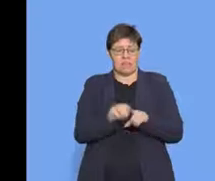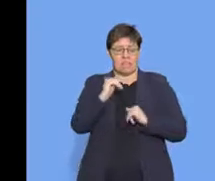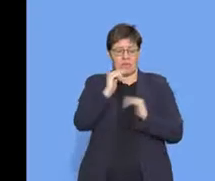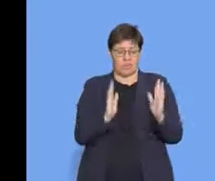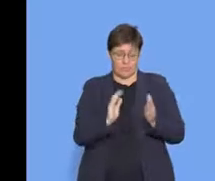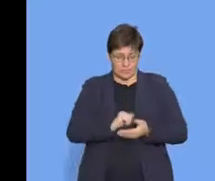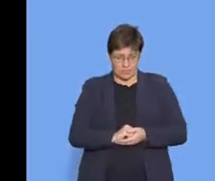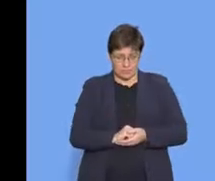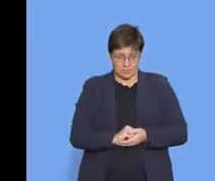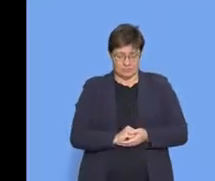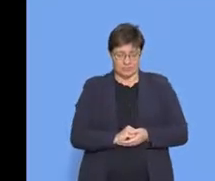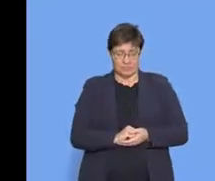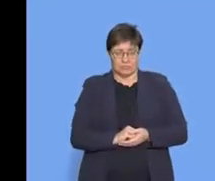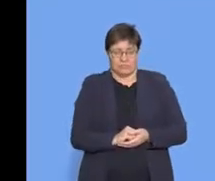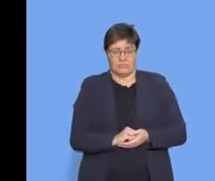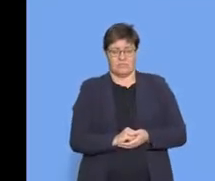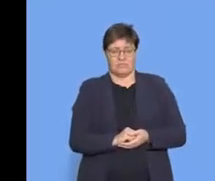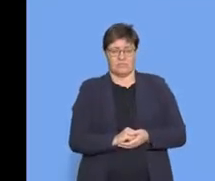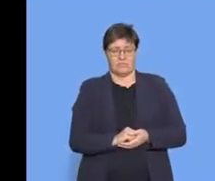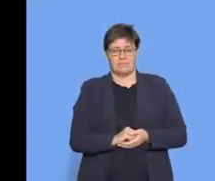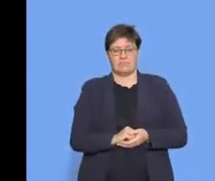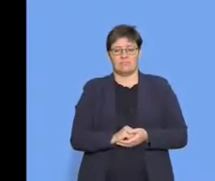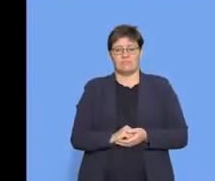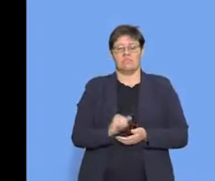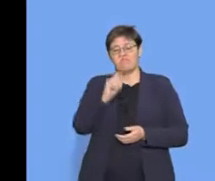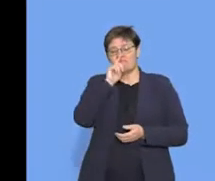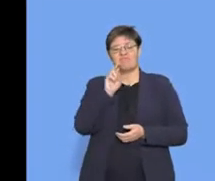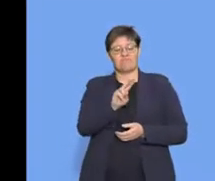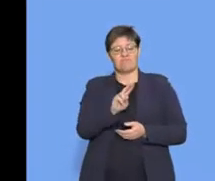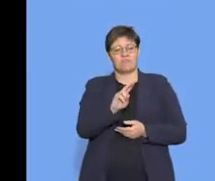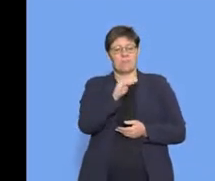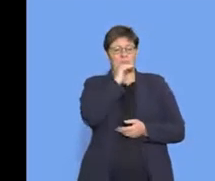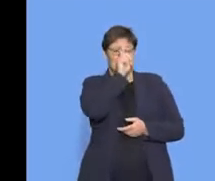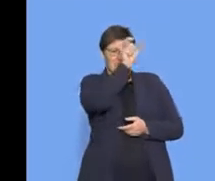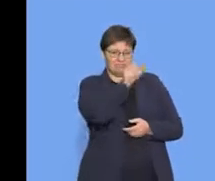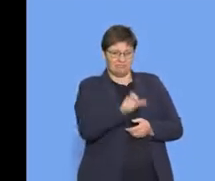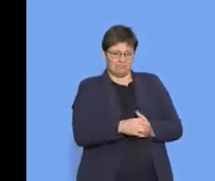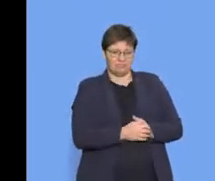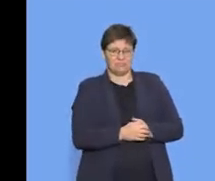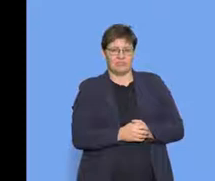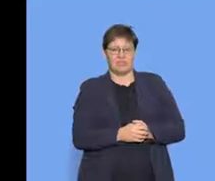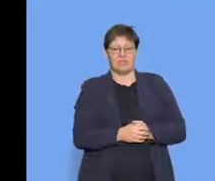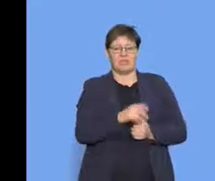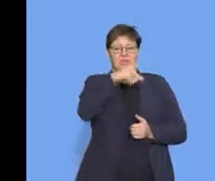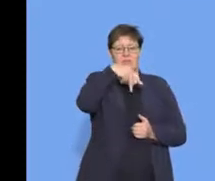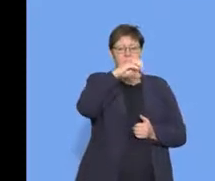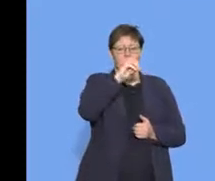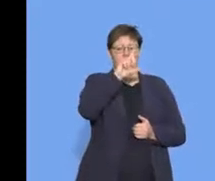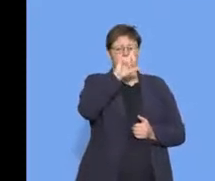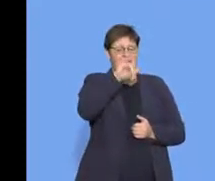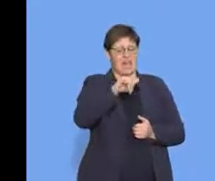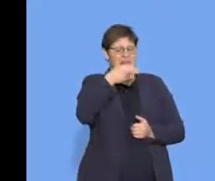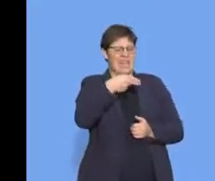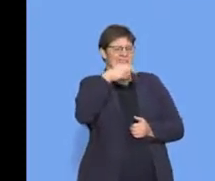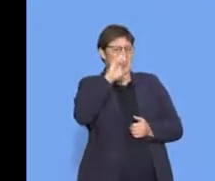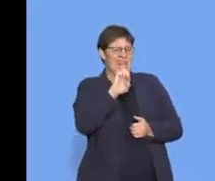surface area of cubes. Let's have a jump into our definitions. So a